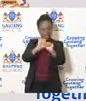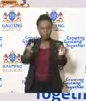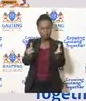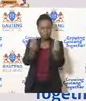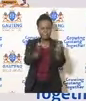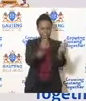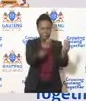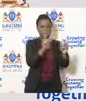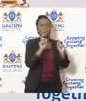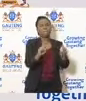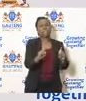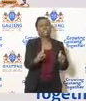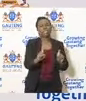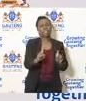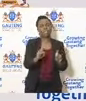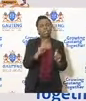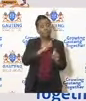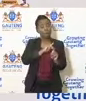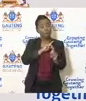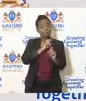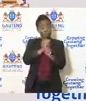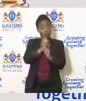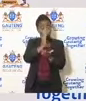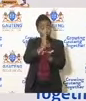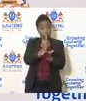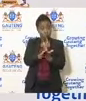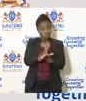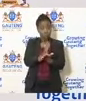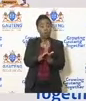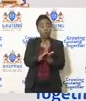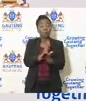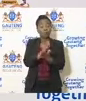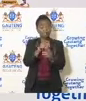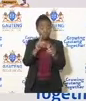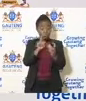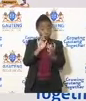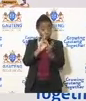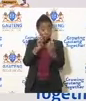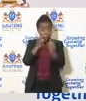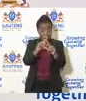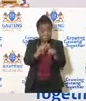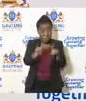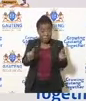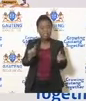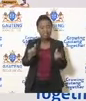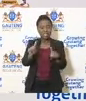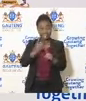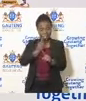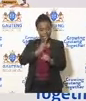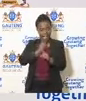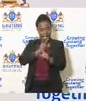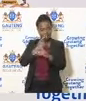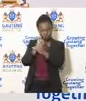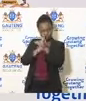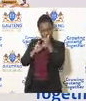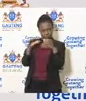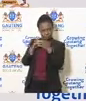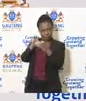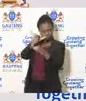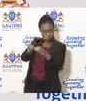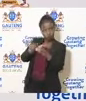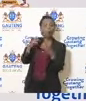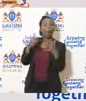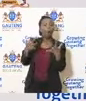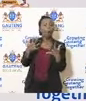that those contacts can either self-quarantine or self-isolate, or we will then take